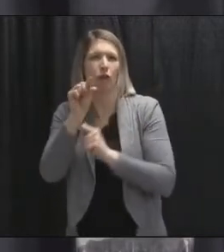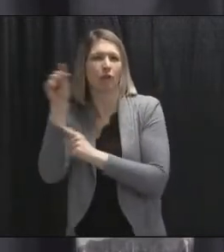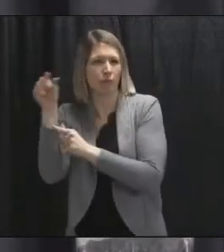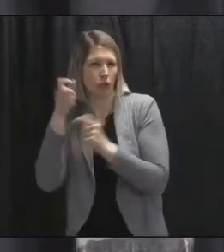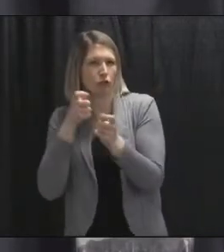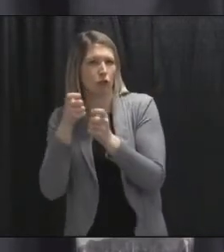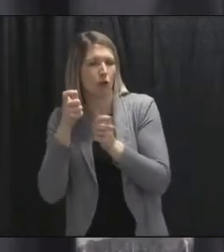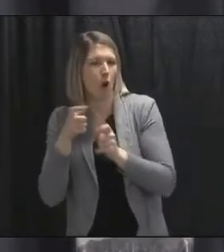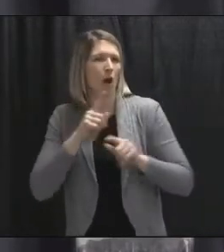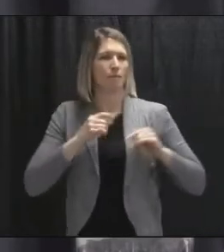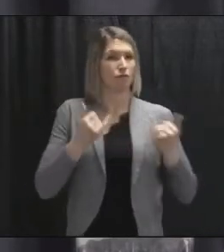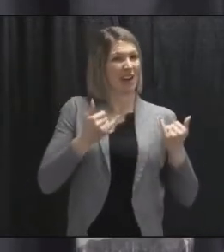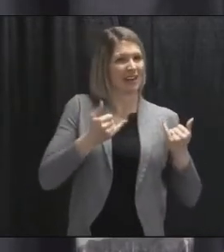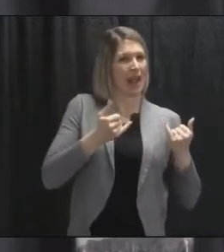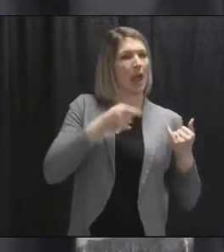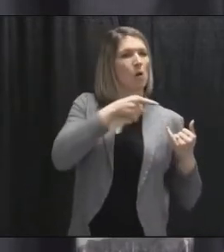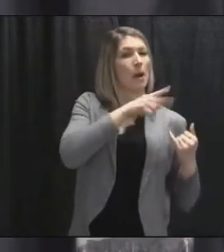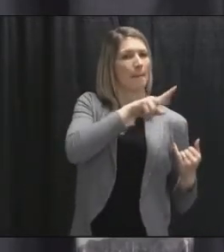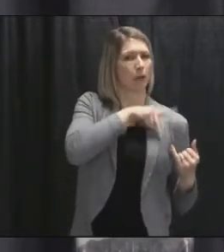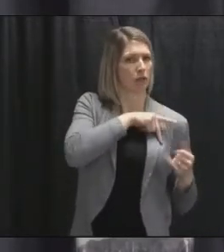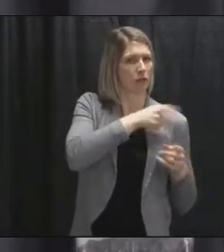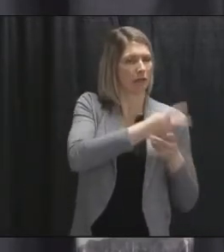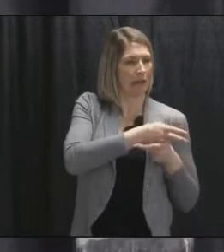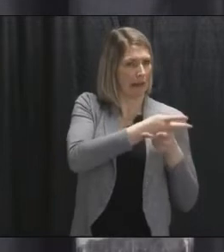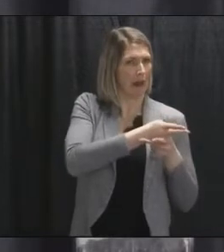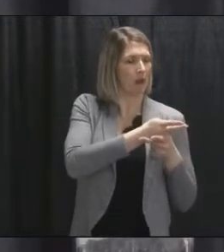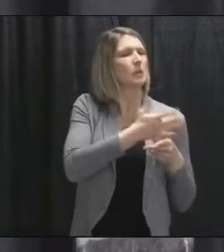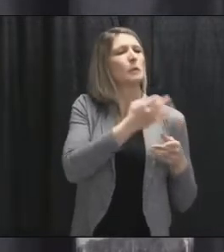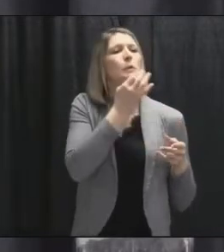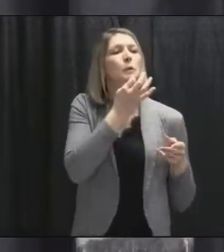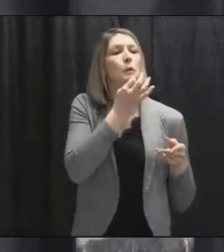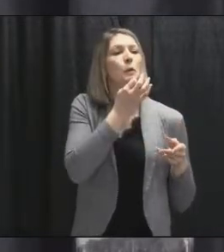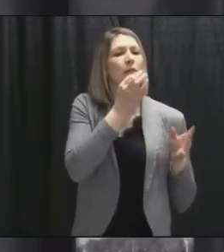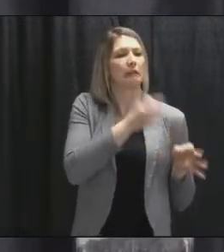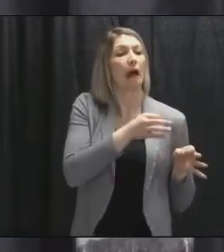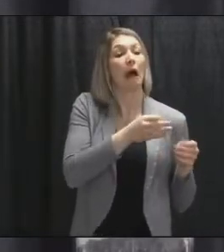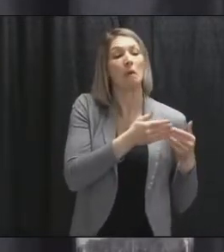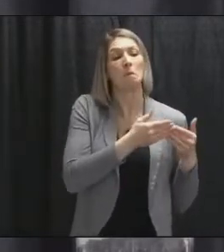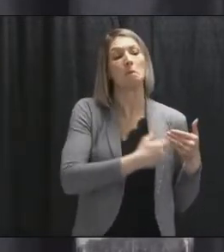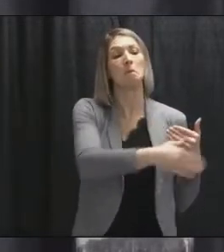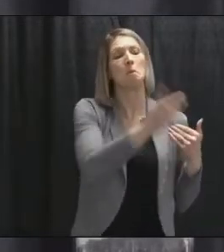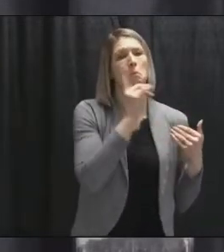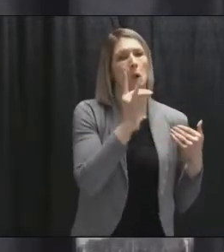area within the next few hours or days.